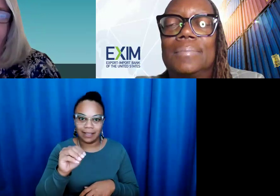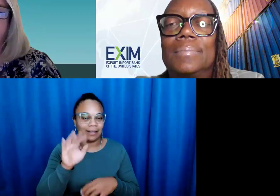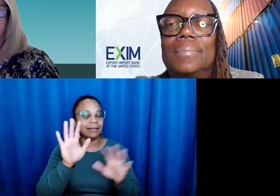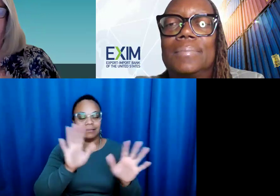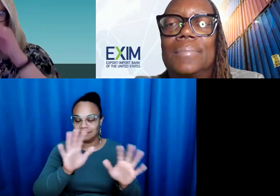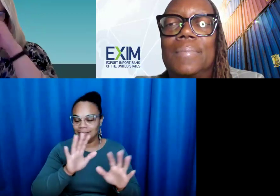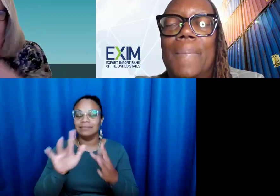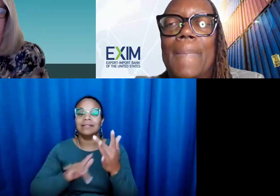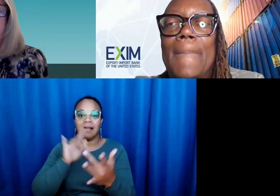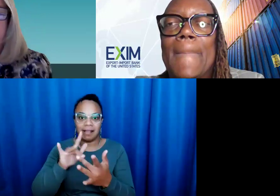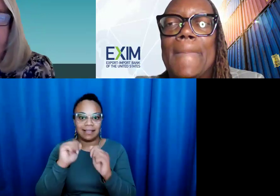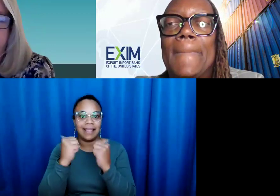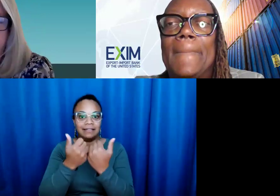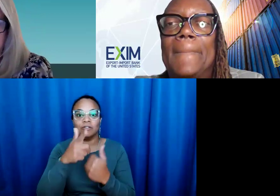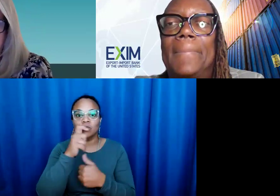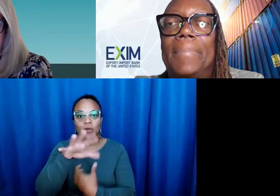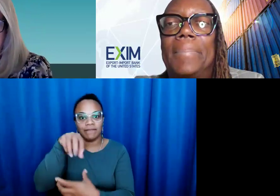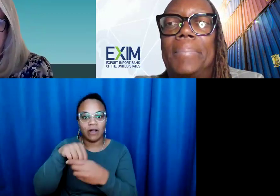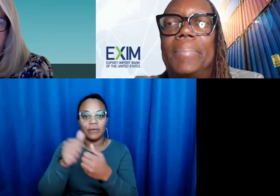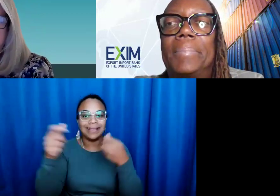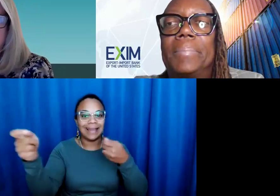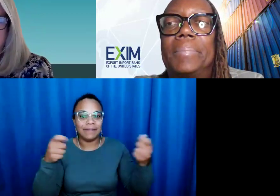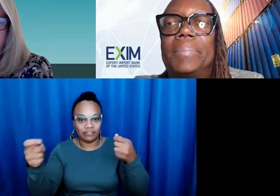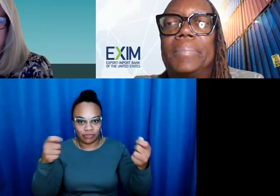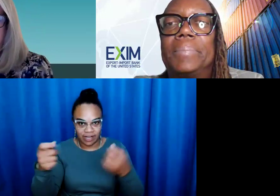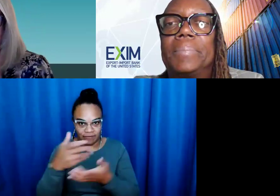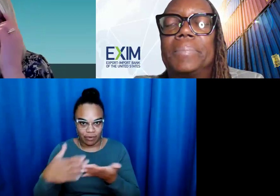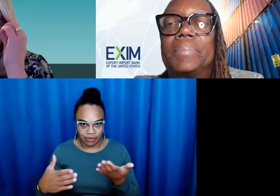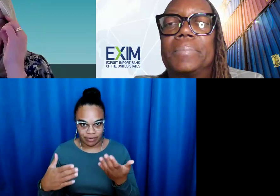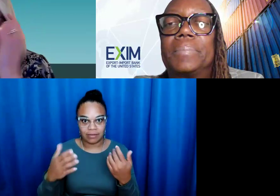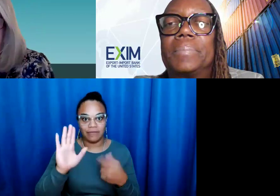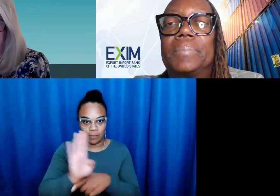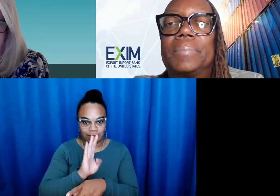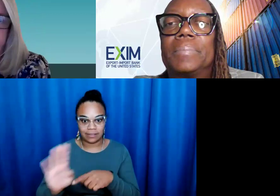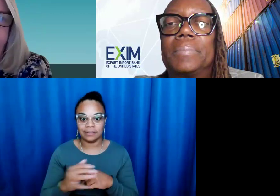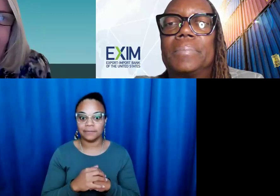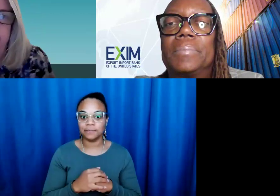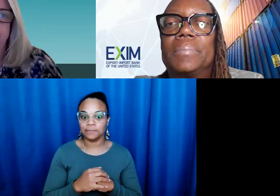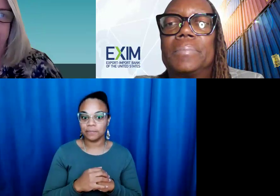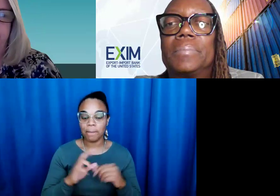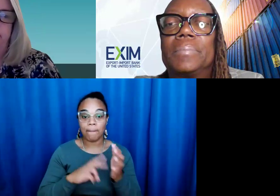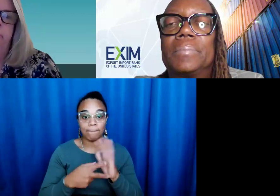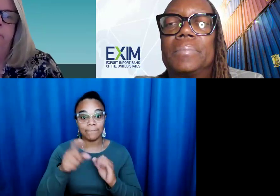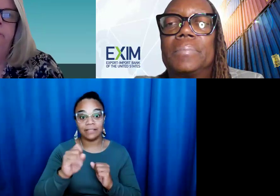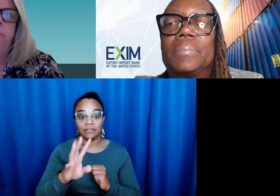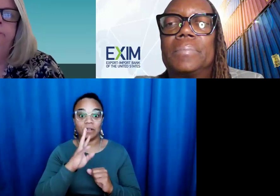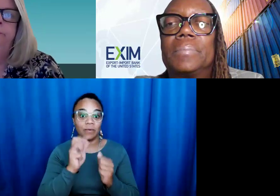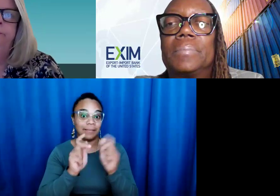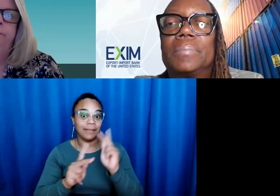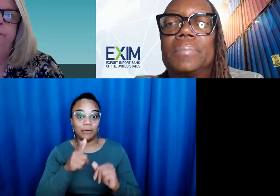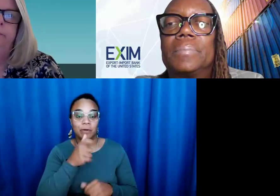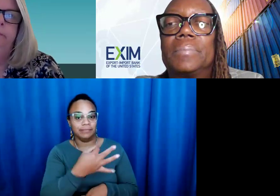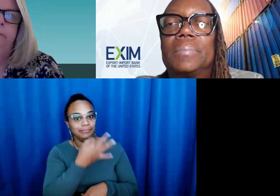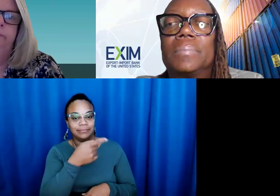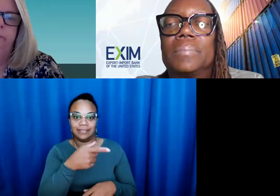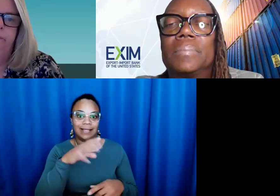the administrative aspect of your business. That means talking to the experts at EXIM Bank,